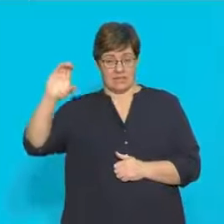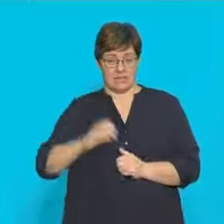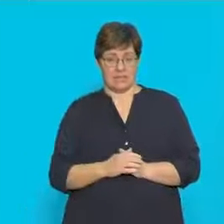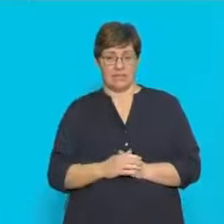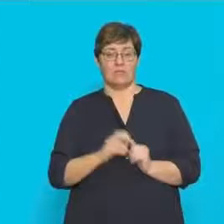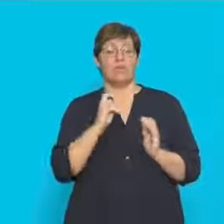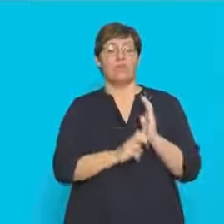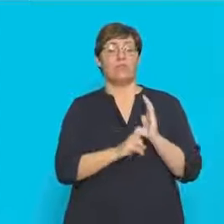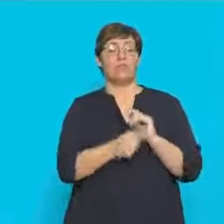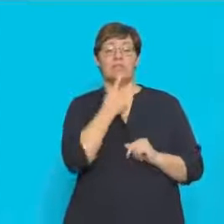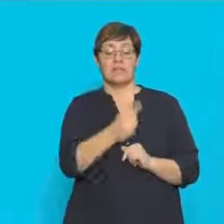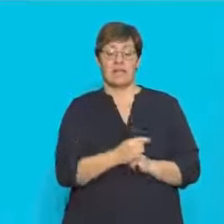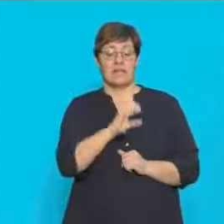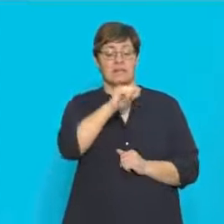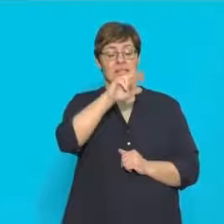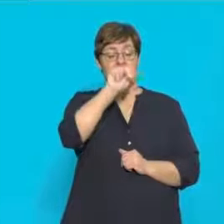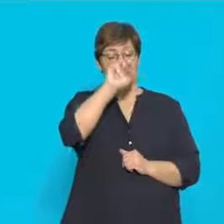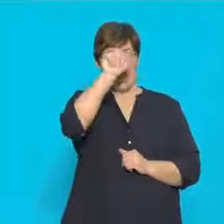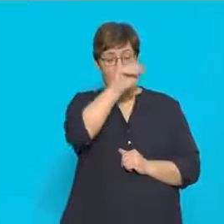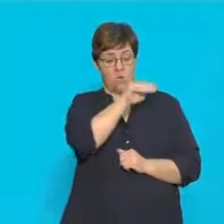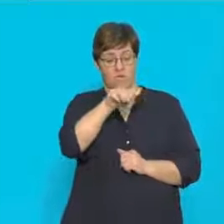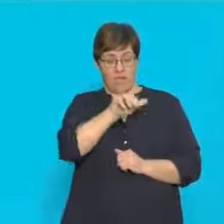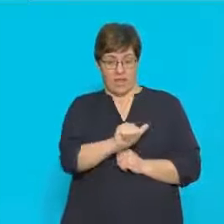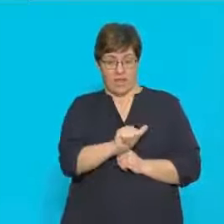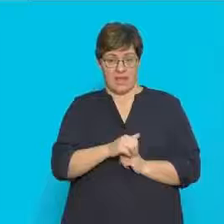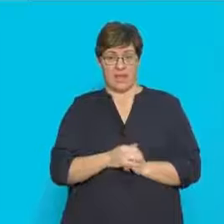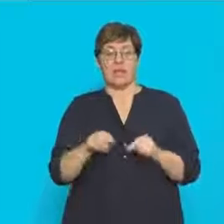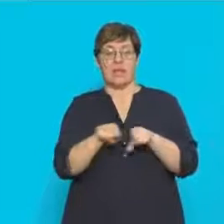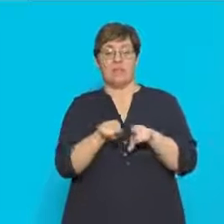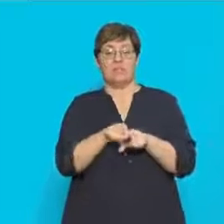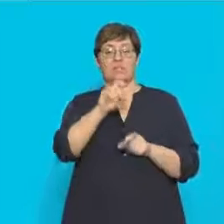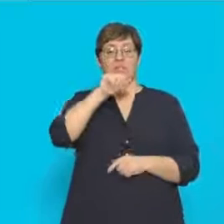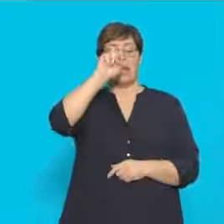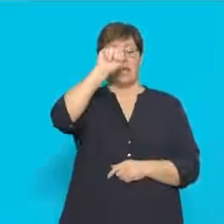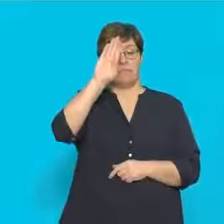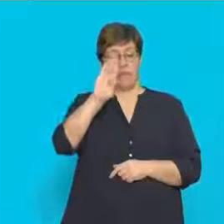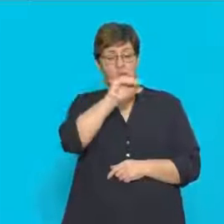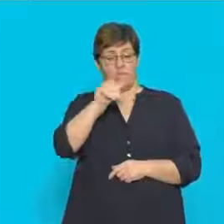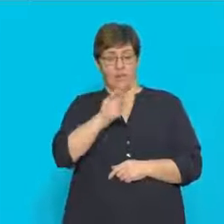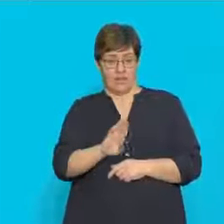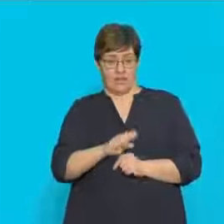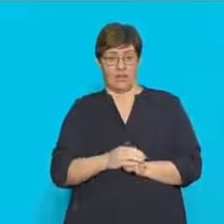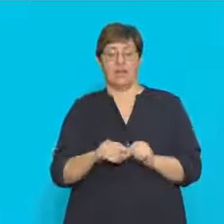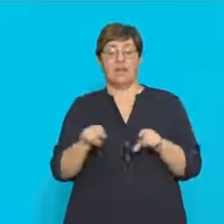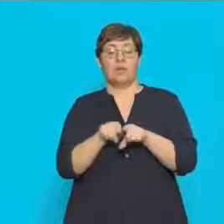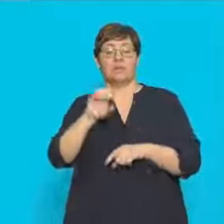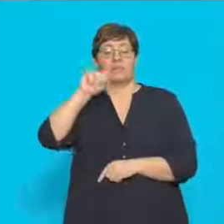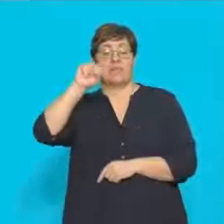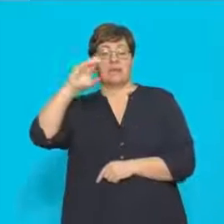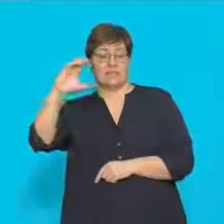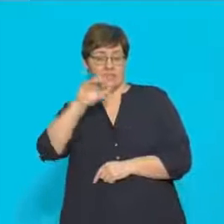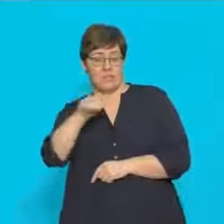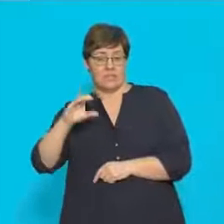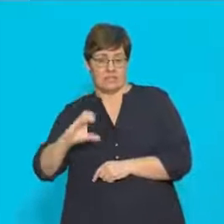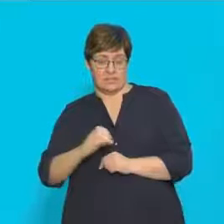is a rule that states that sine A over A is equal to sine B over B, which is equal to sine